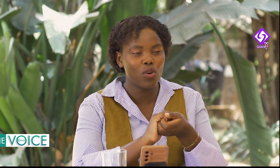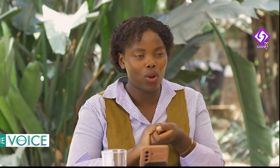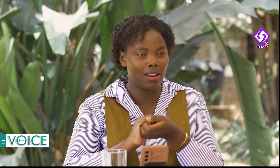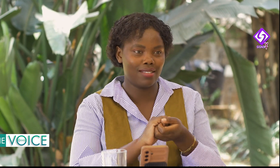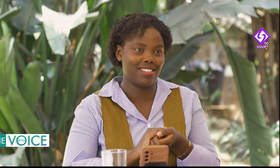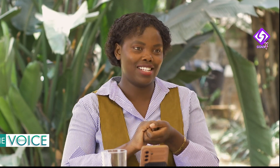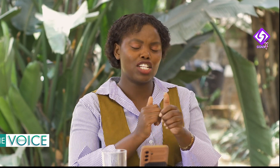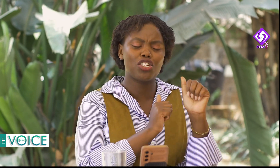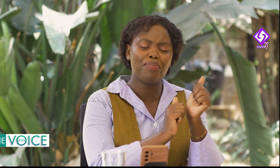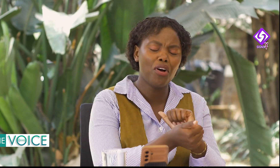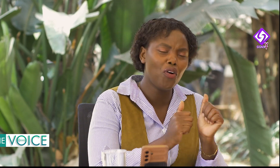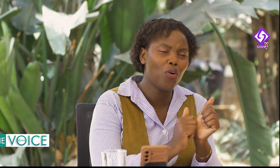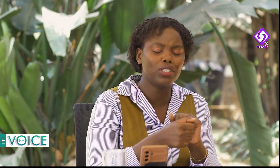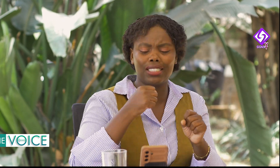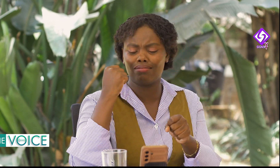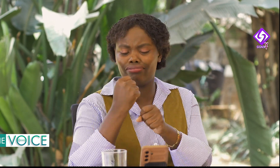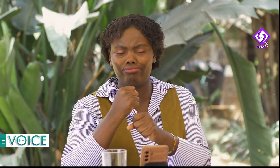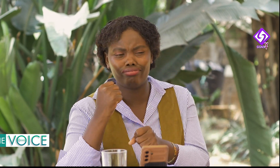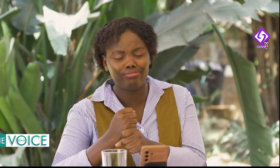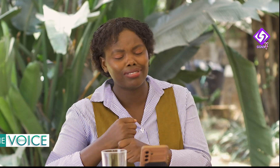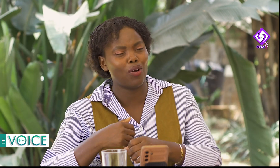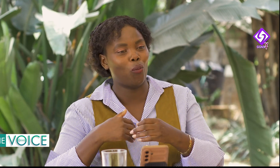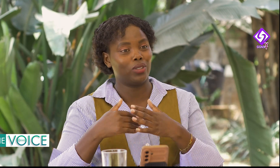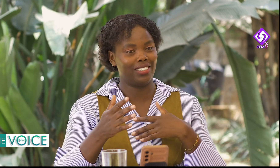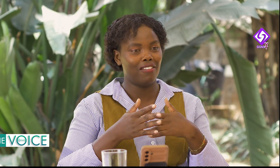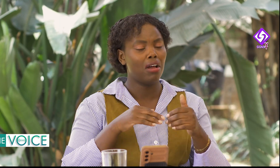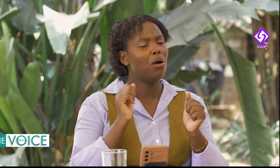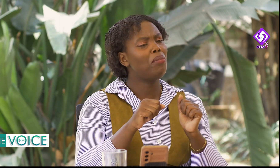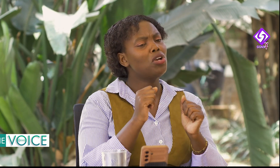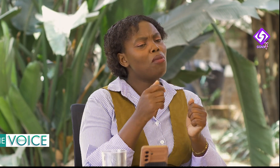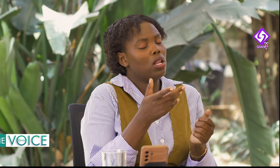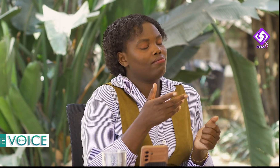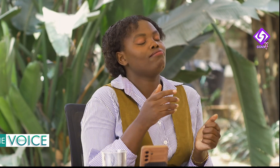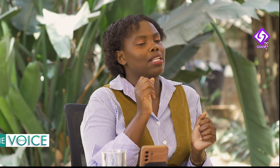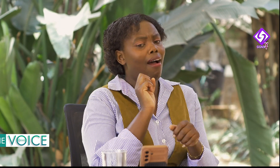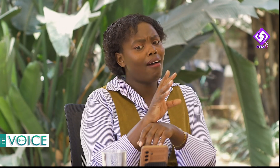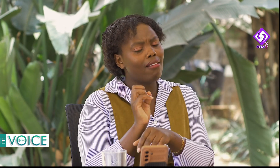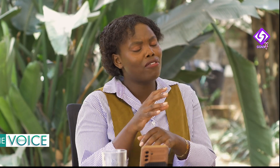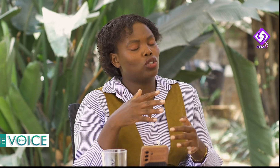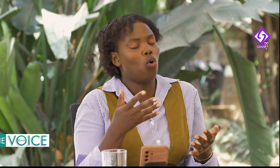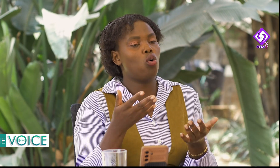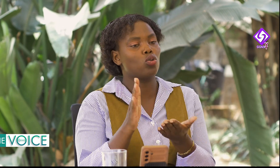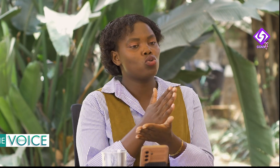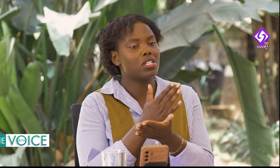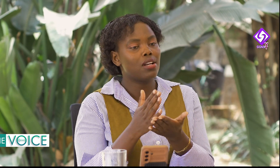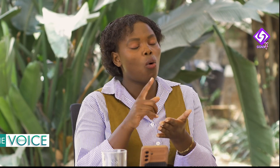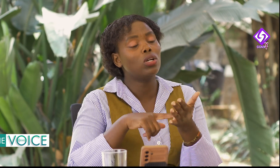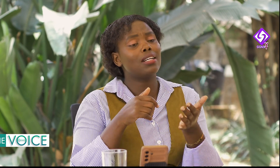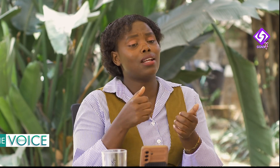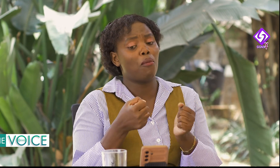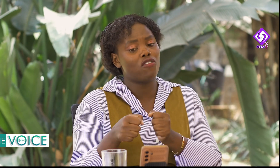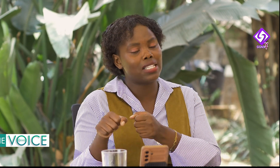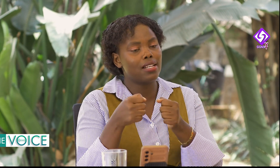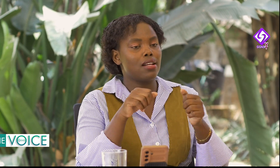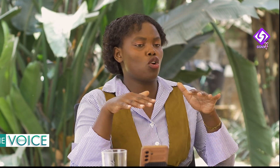economy. There are some people who have problem with sports. What are